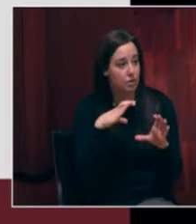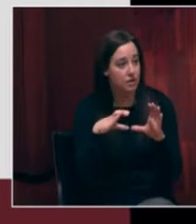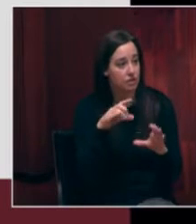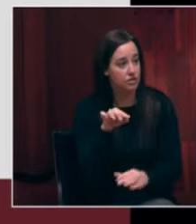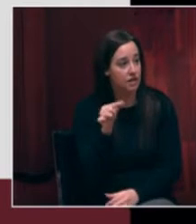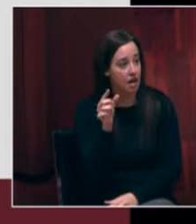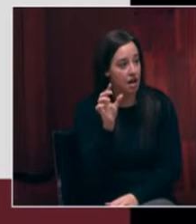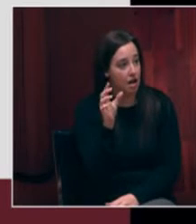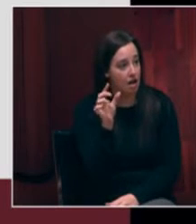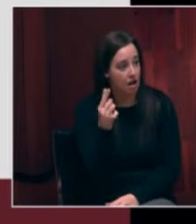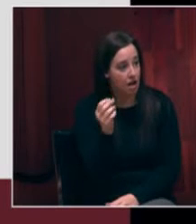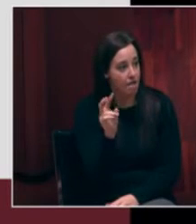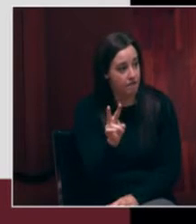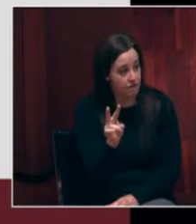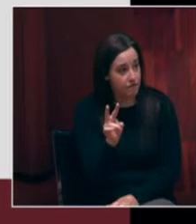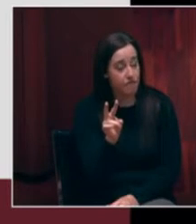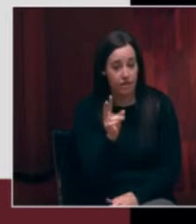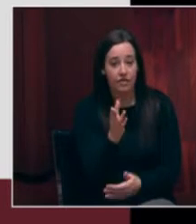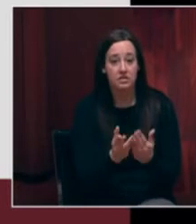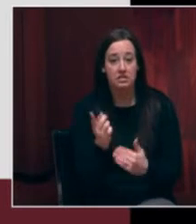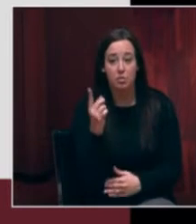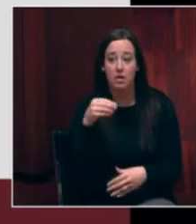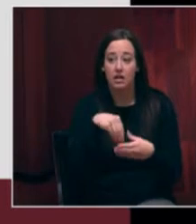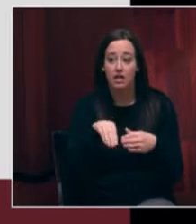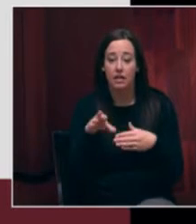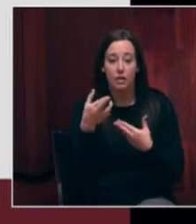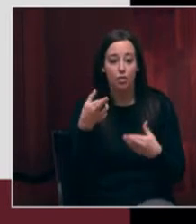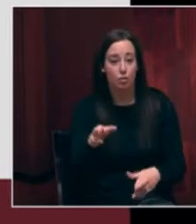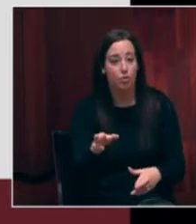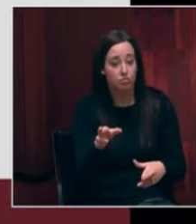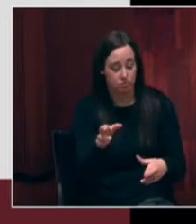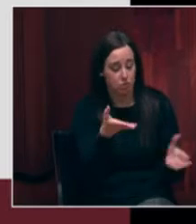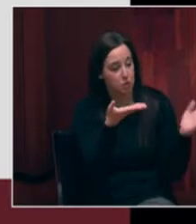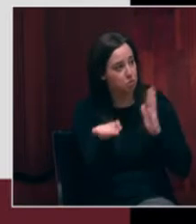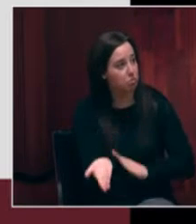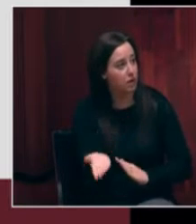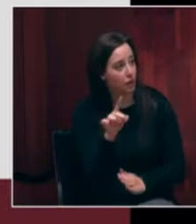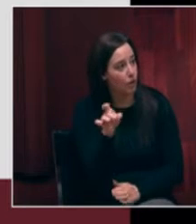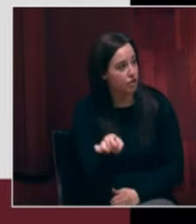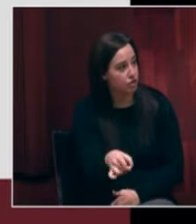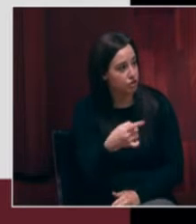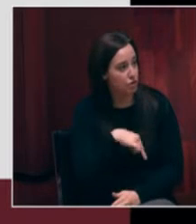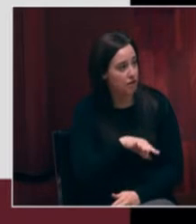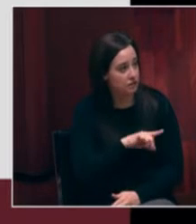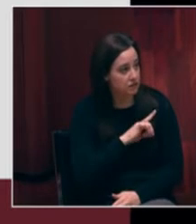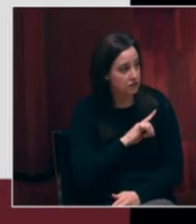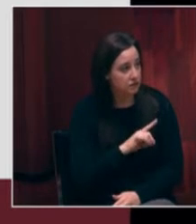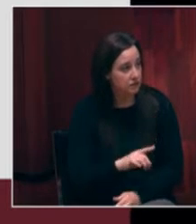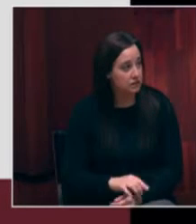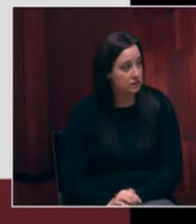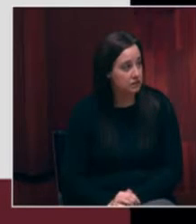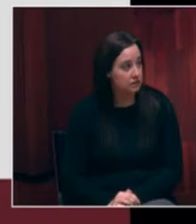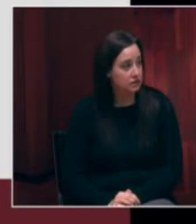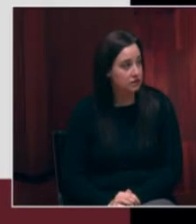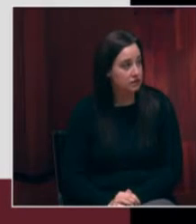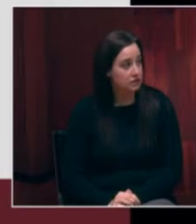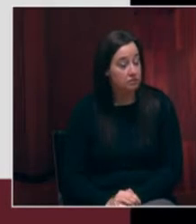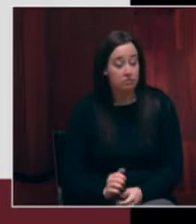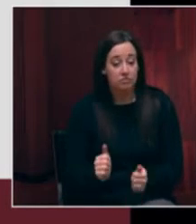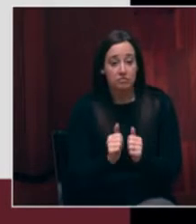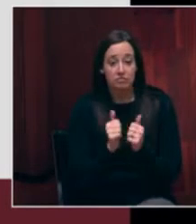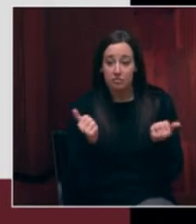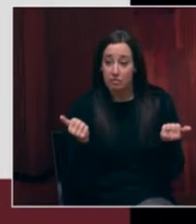rm.communications@nara.gov, and we have someone in the room who will bring those questions forward. So, without further